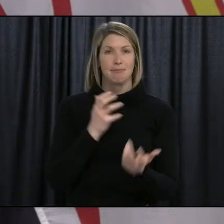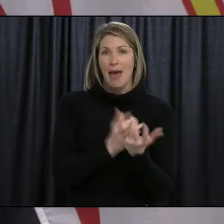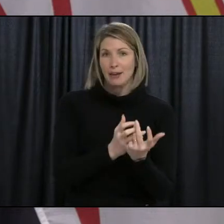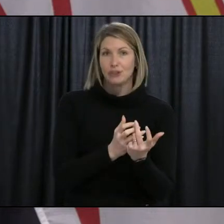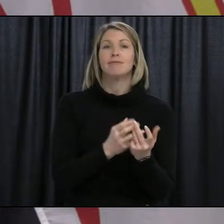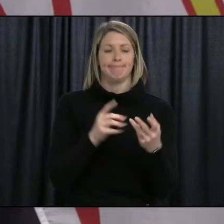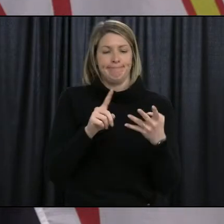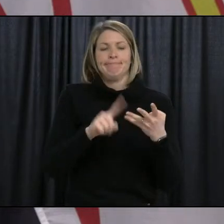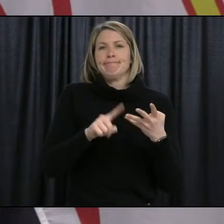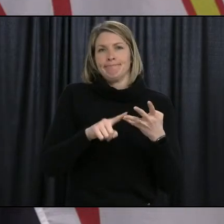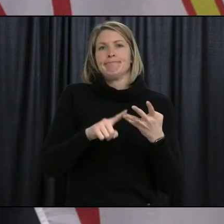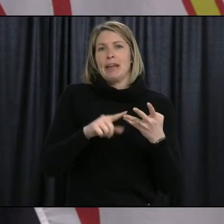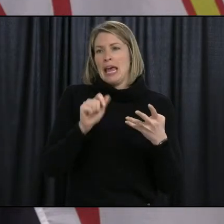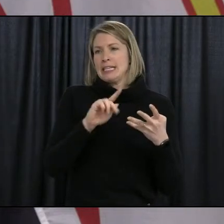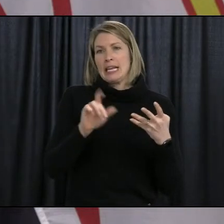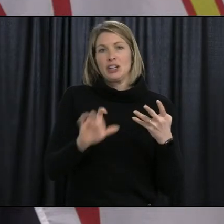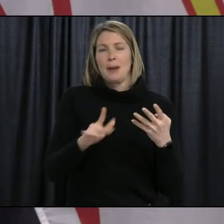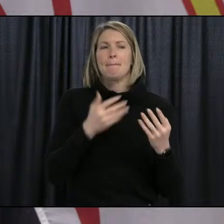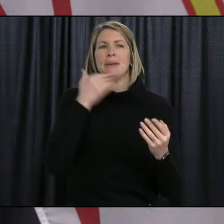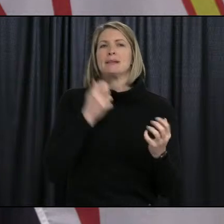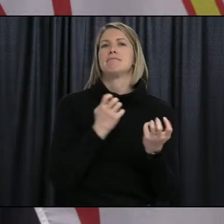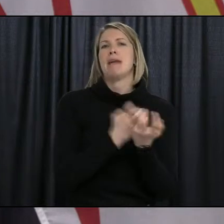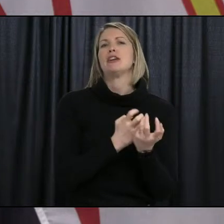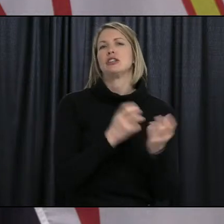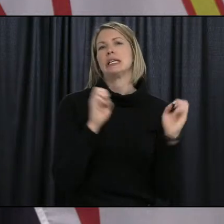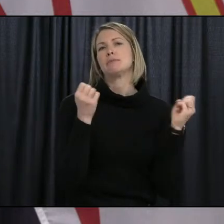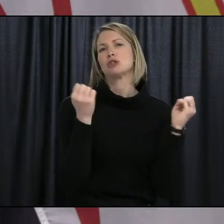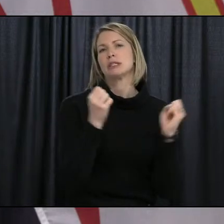to and who could get the vaccine. But,